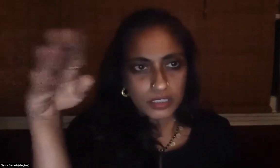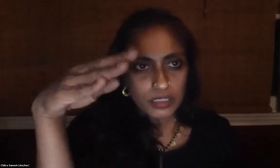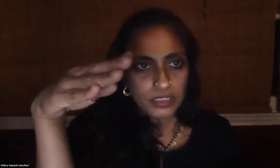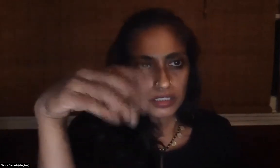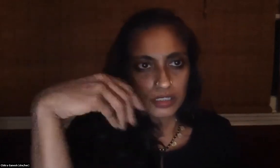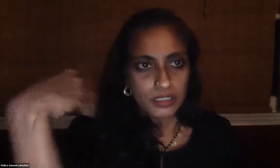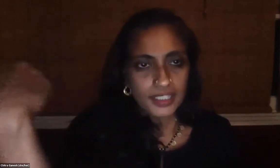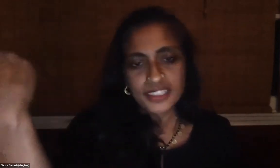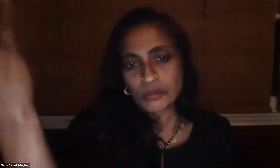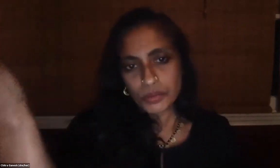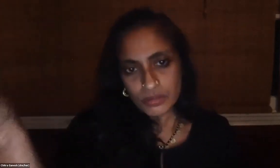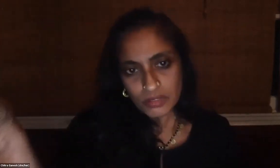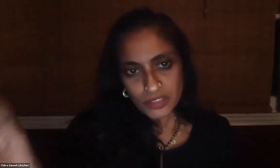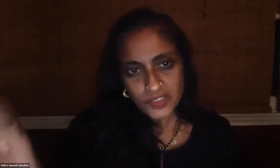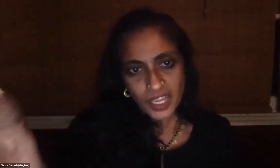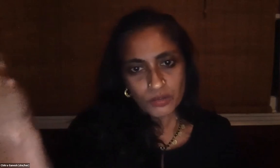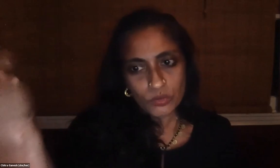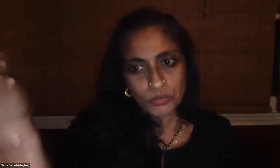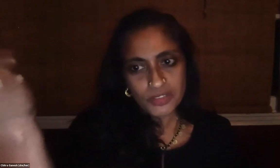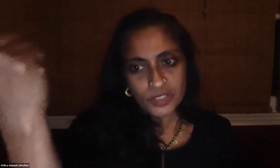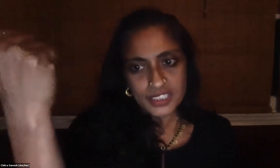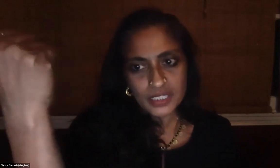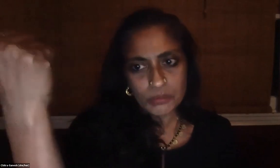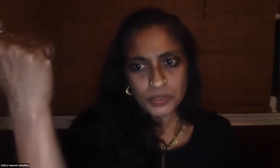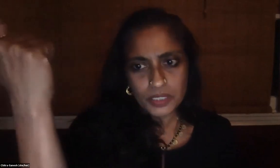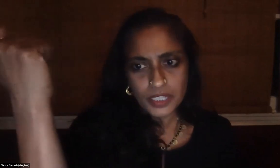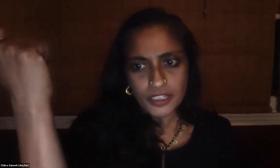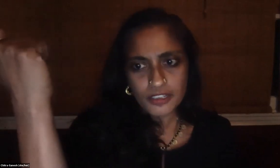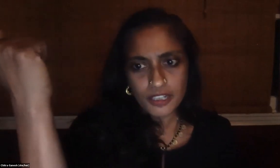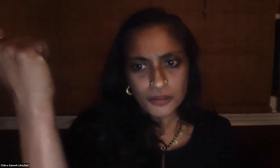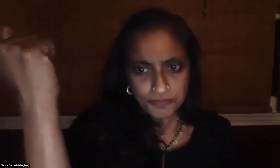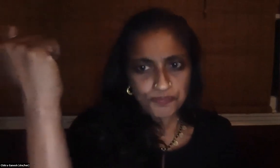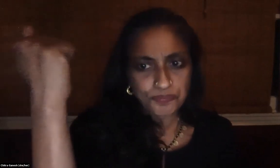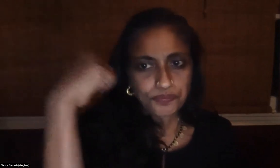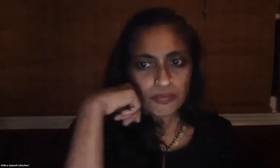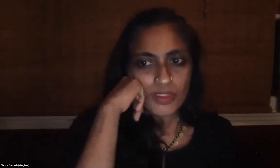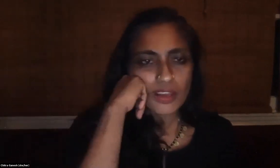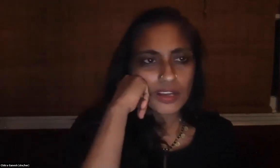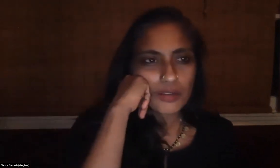example of that would be, for example, like, um,